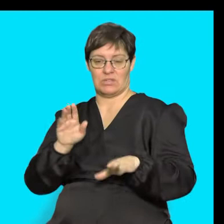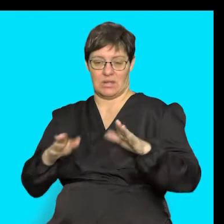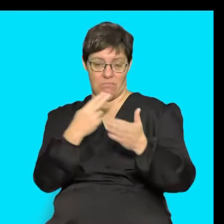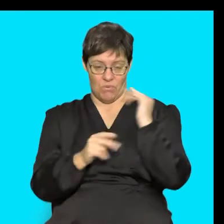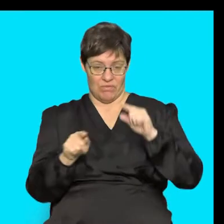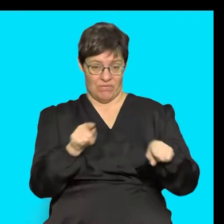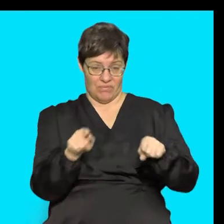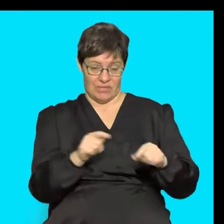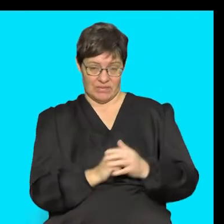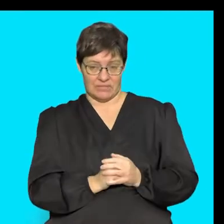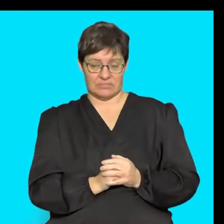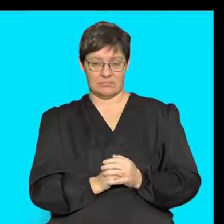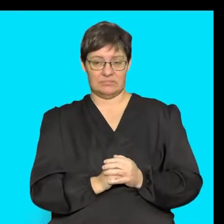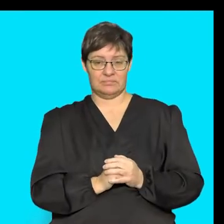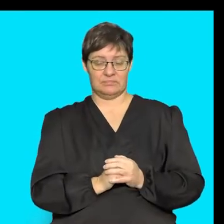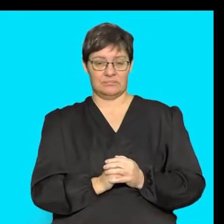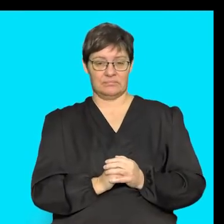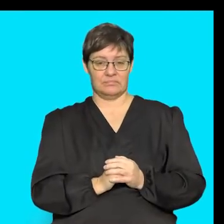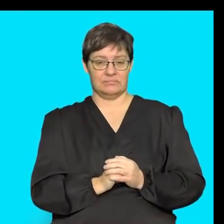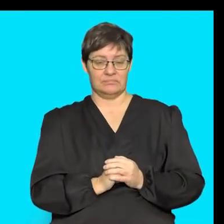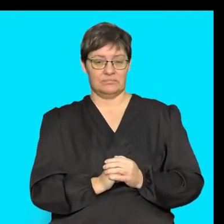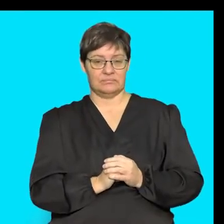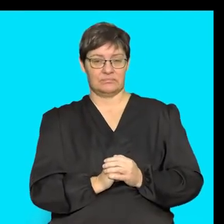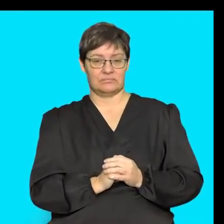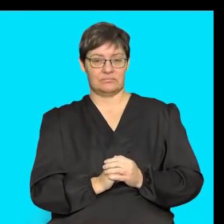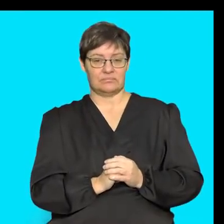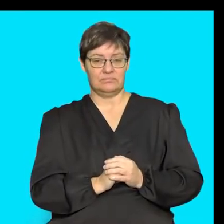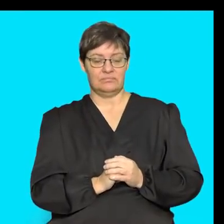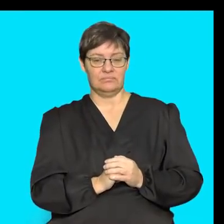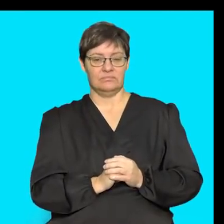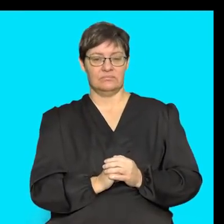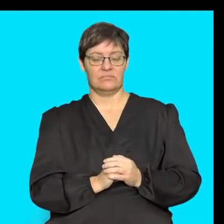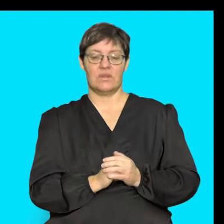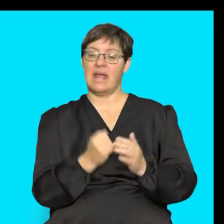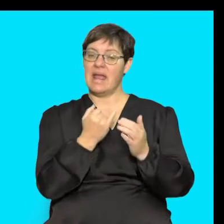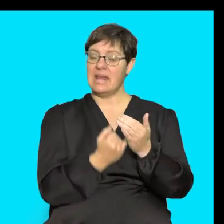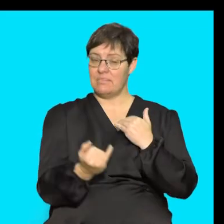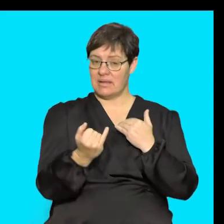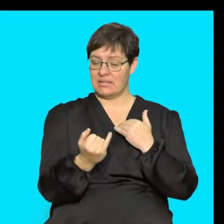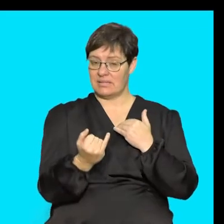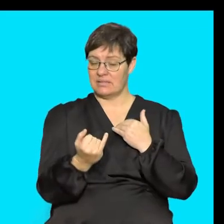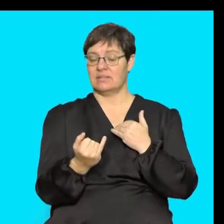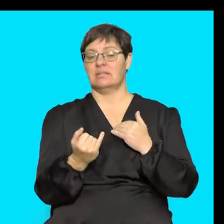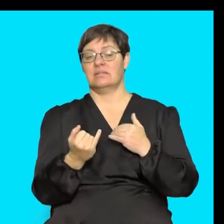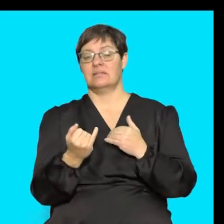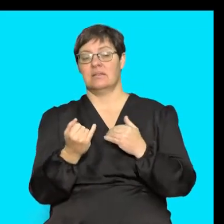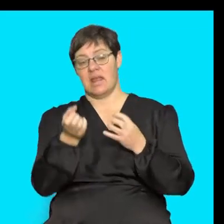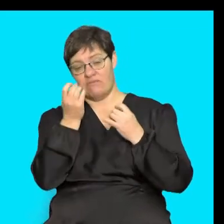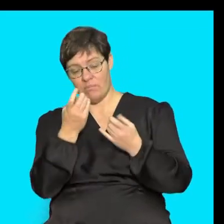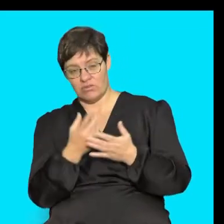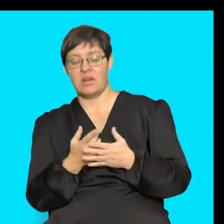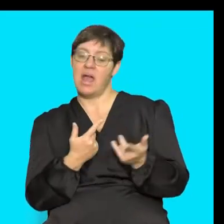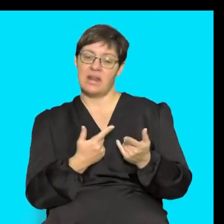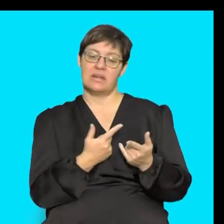put chemistry there and accounting there. So it's the independent data and the dependent data,